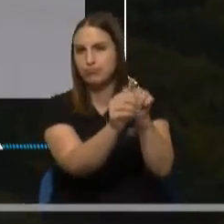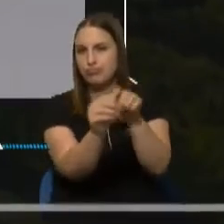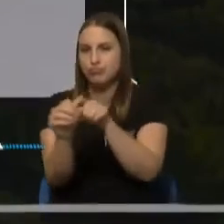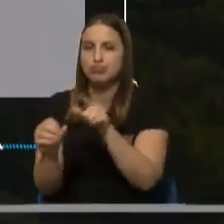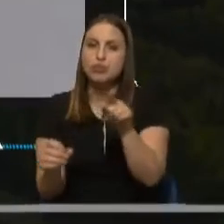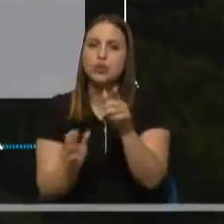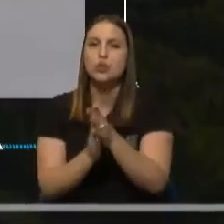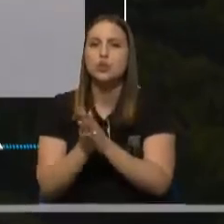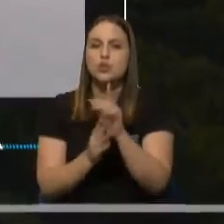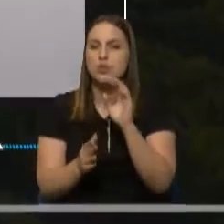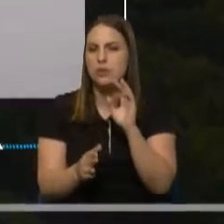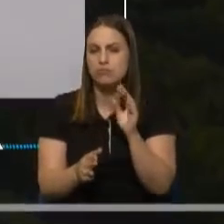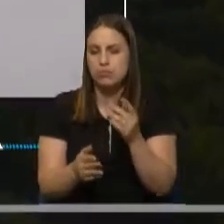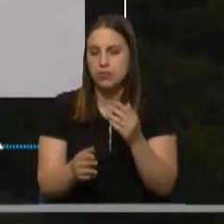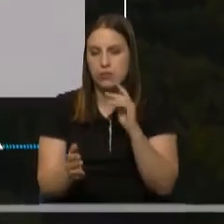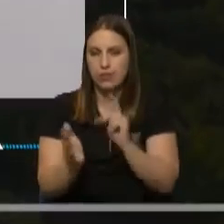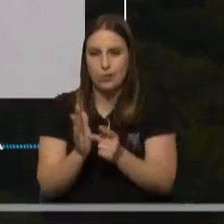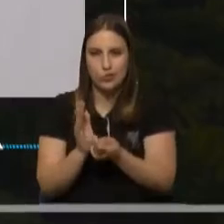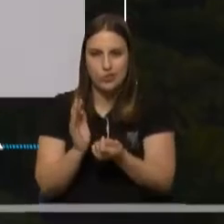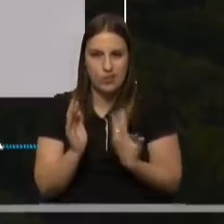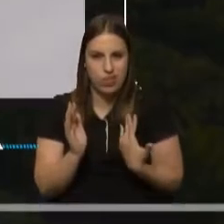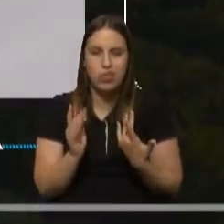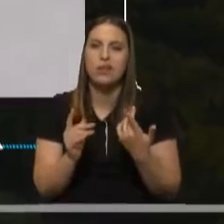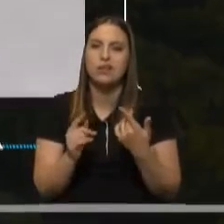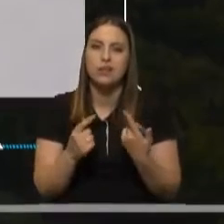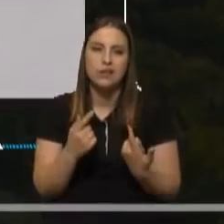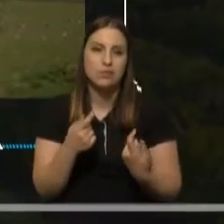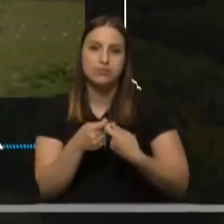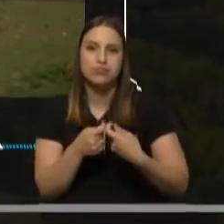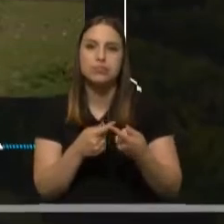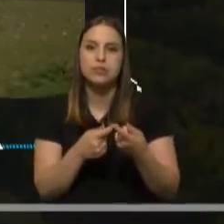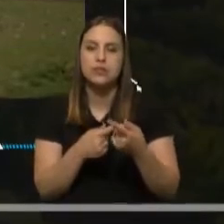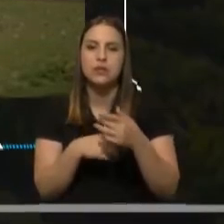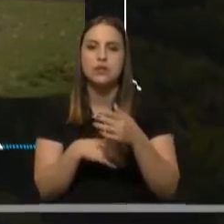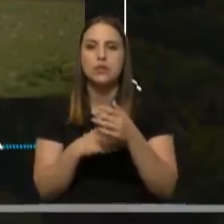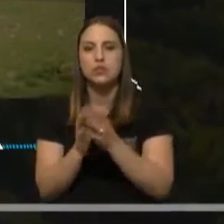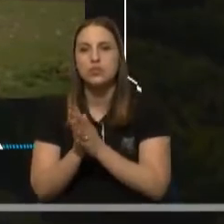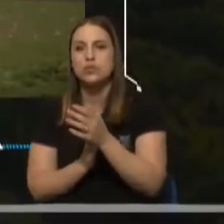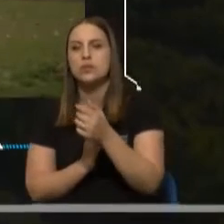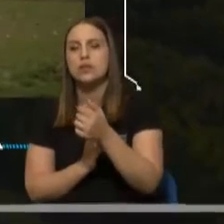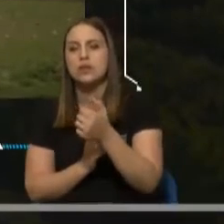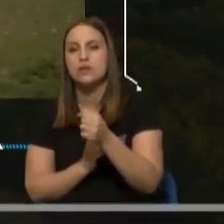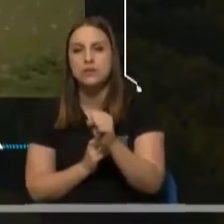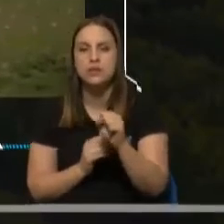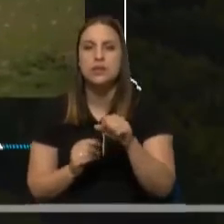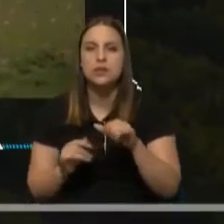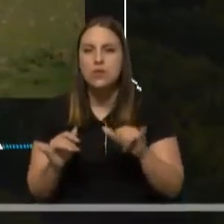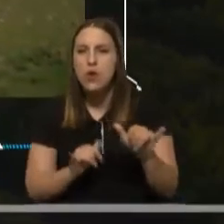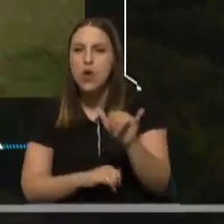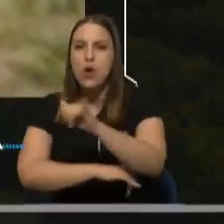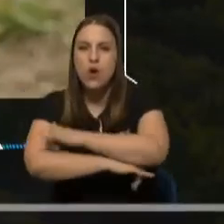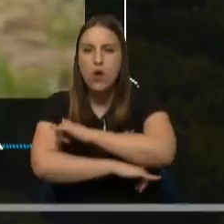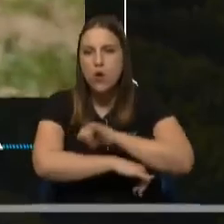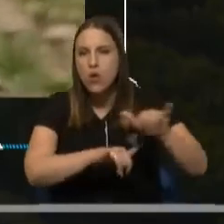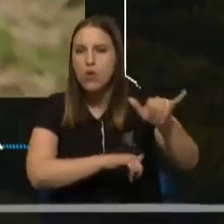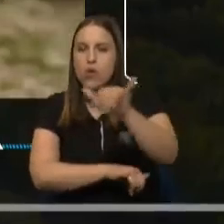use latest technologies, cooperating with our partners, with 5G, with drone, with robot, with cloud, with